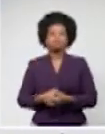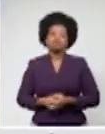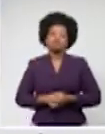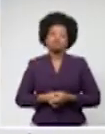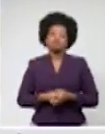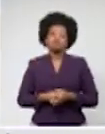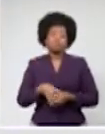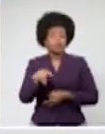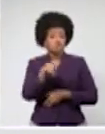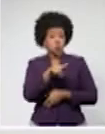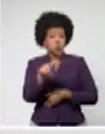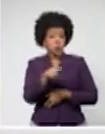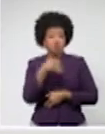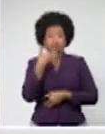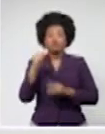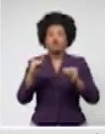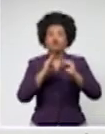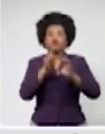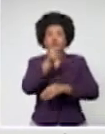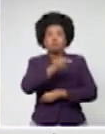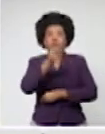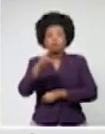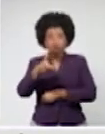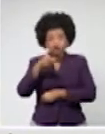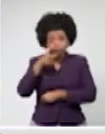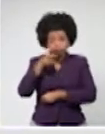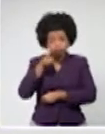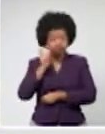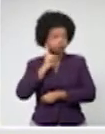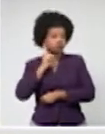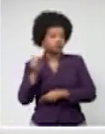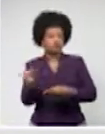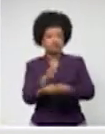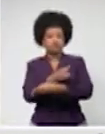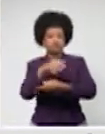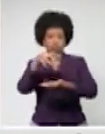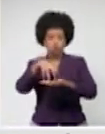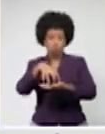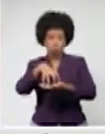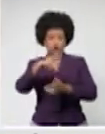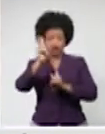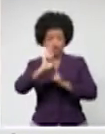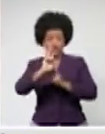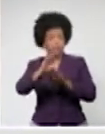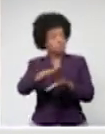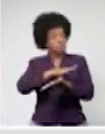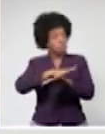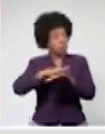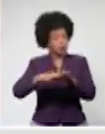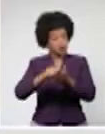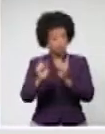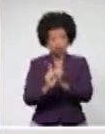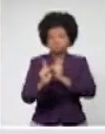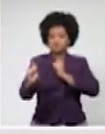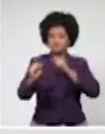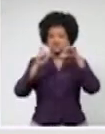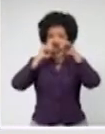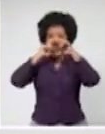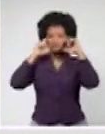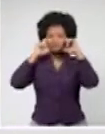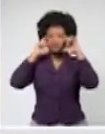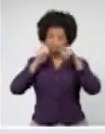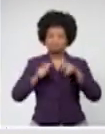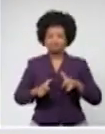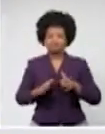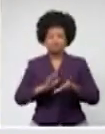places. With your permission, I'll remove the face mask considering the social distancing we keep in the studio. Our country